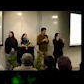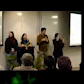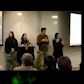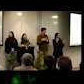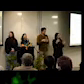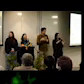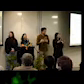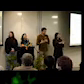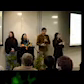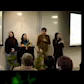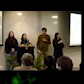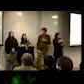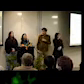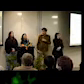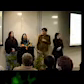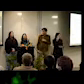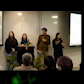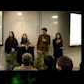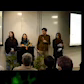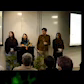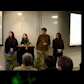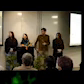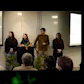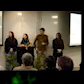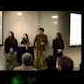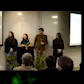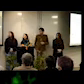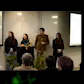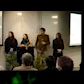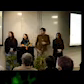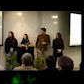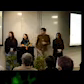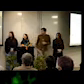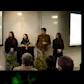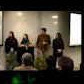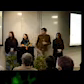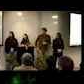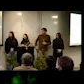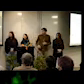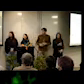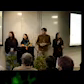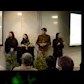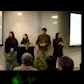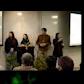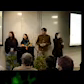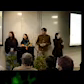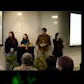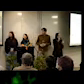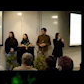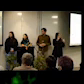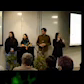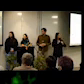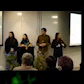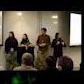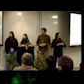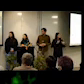evidence on meditation for memory, unless anyone else knows of any. I think something like meditation and mindfulness practice would target